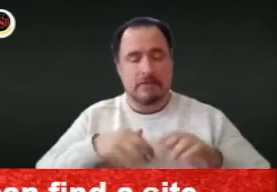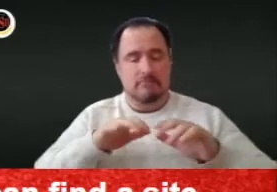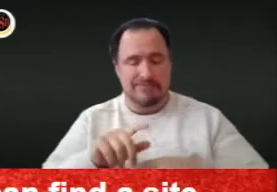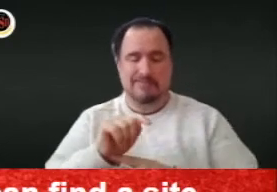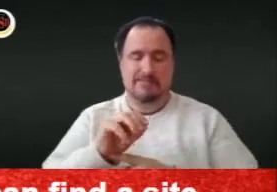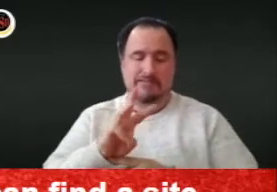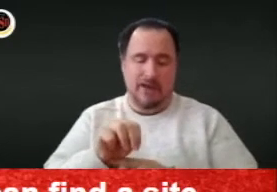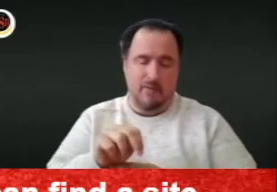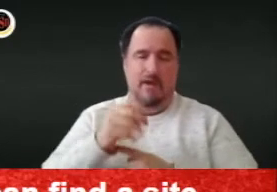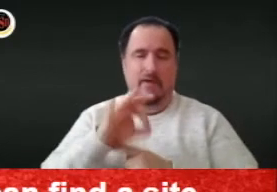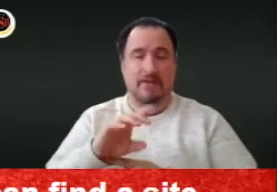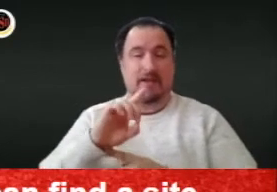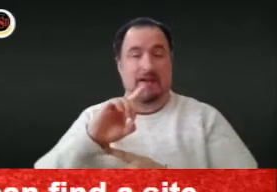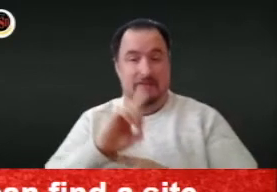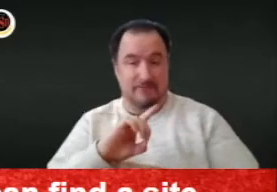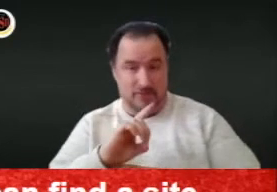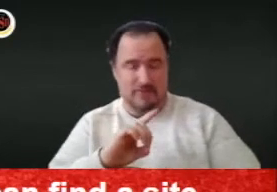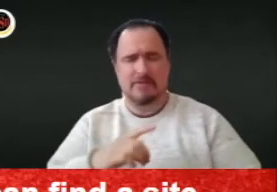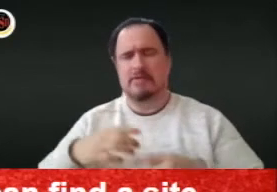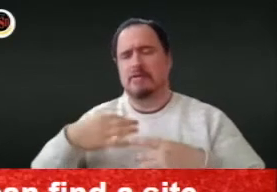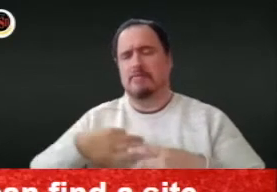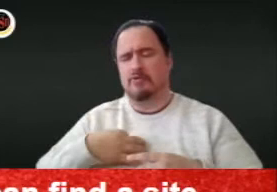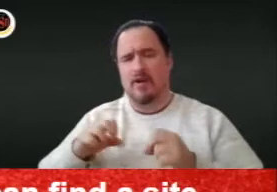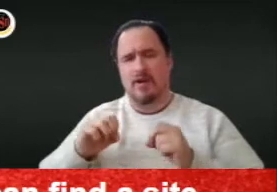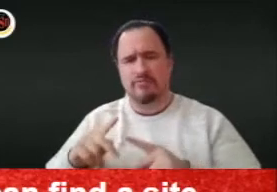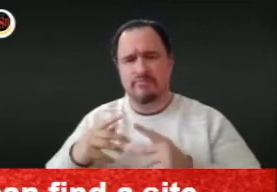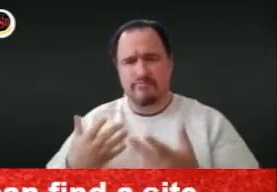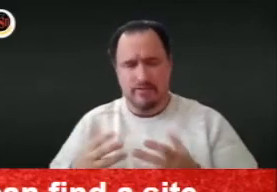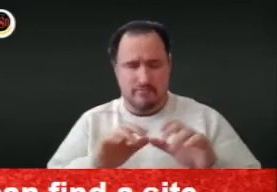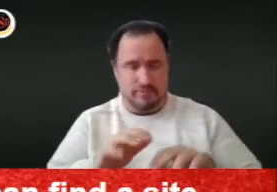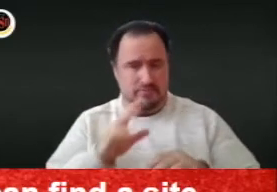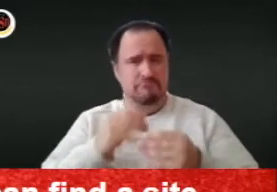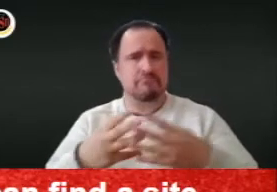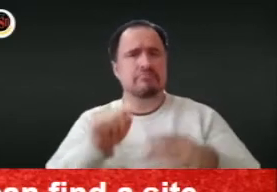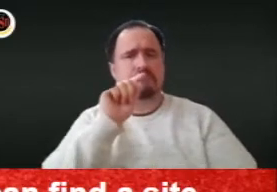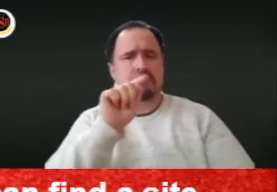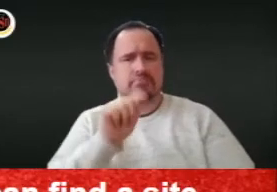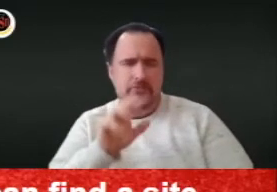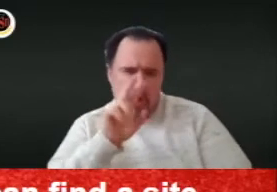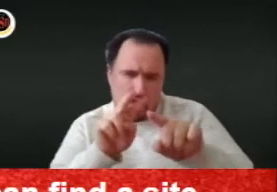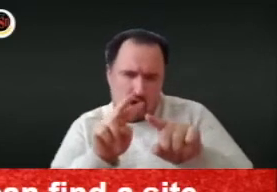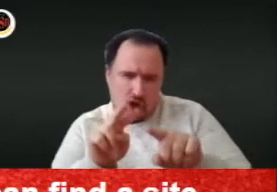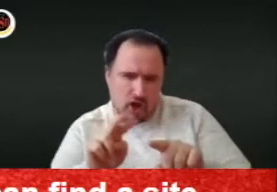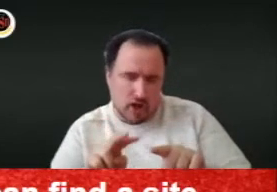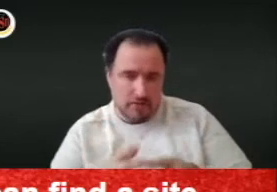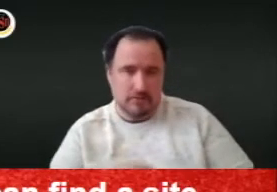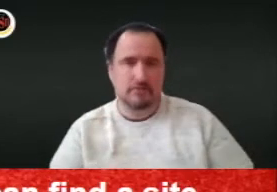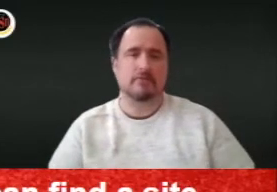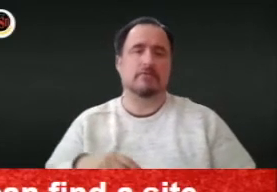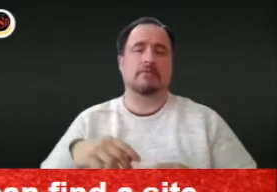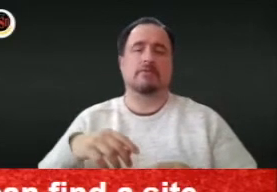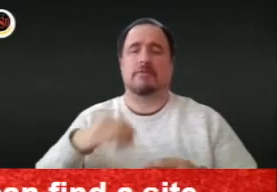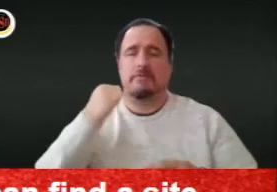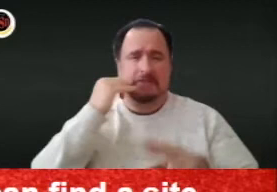would type in town of Delavan volunteer opportunities. And then I can look at the different